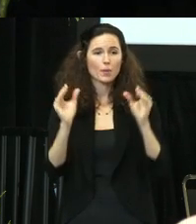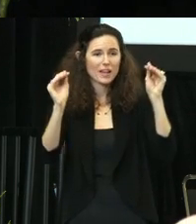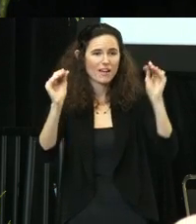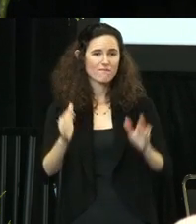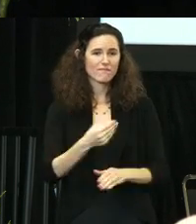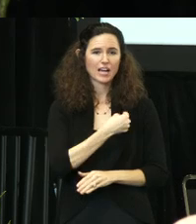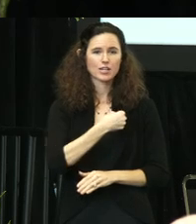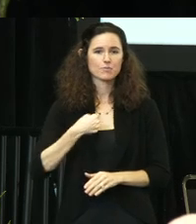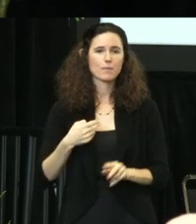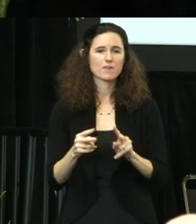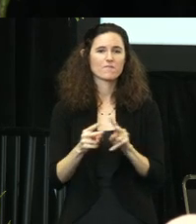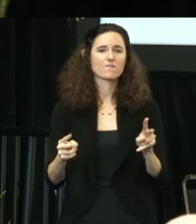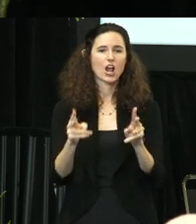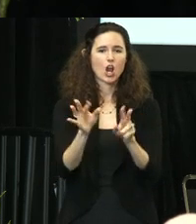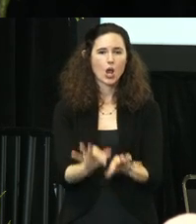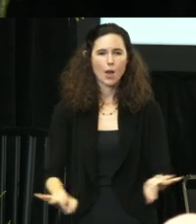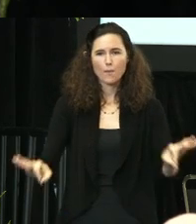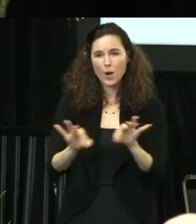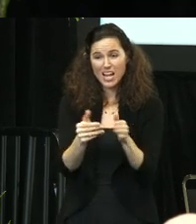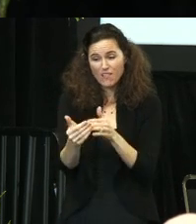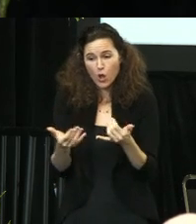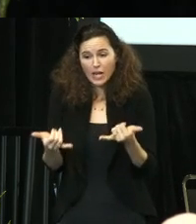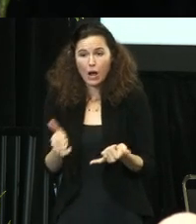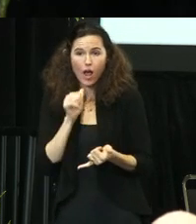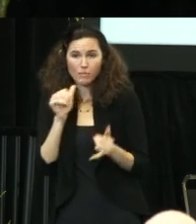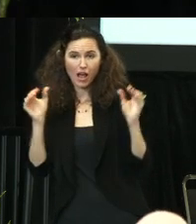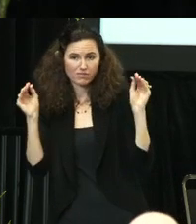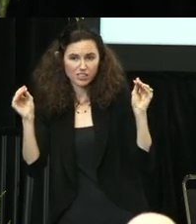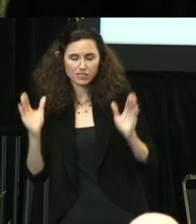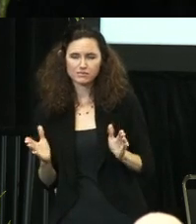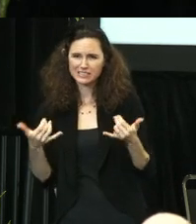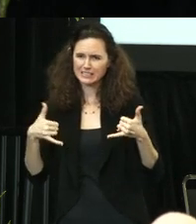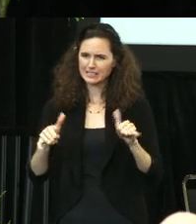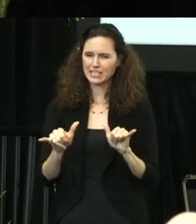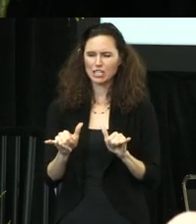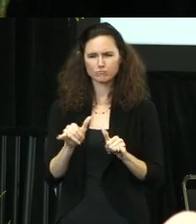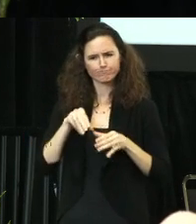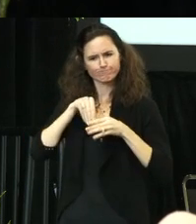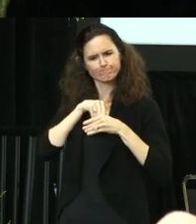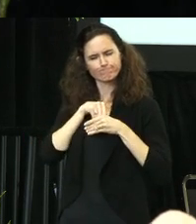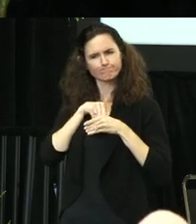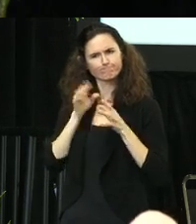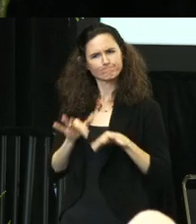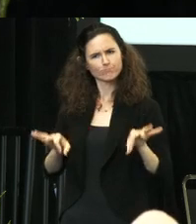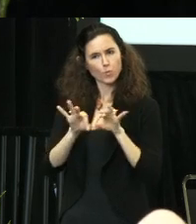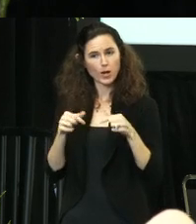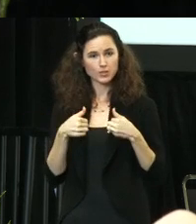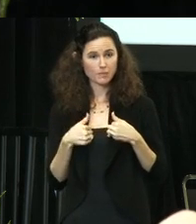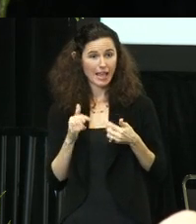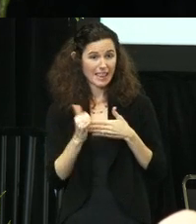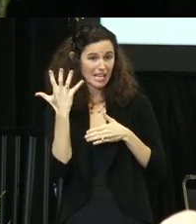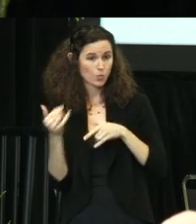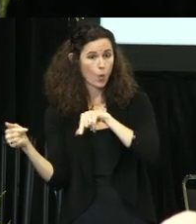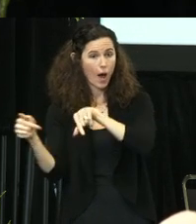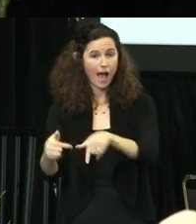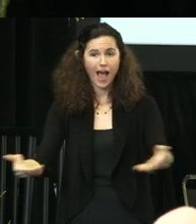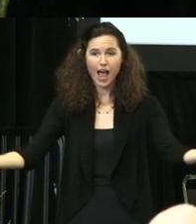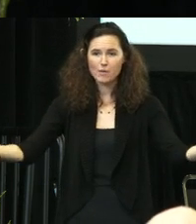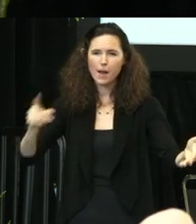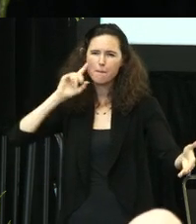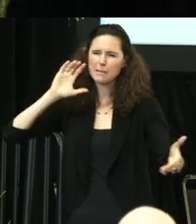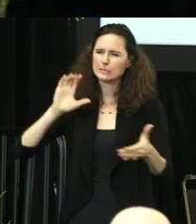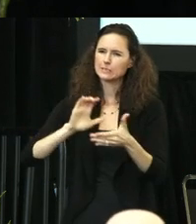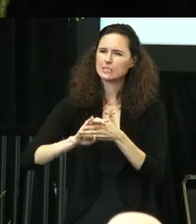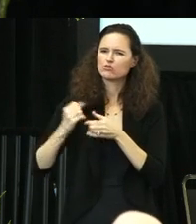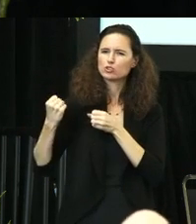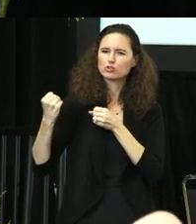is even though I'm no longer a faculty member, it's still part of who I am as an individual, and it's why I'm here, because I believe in